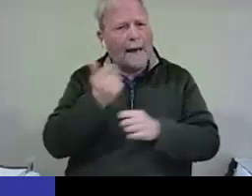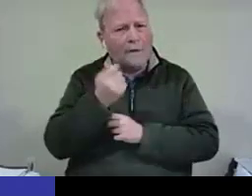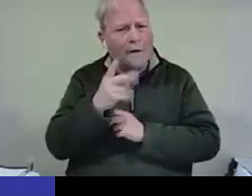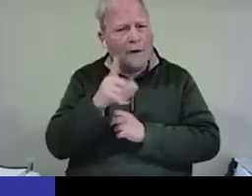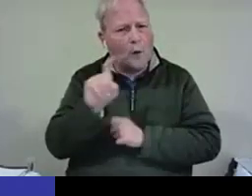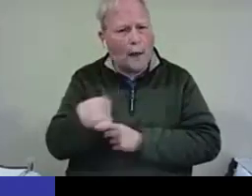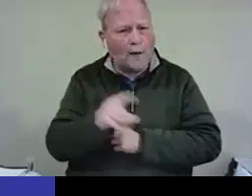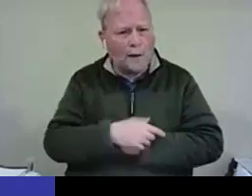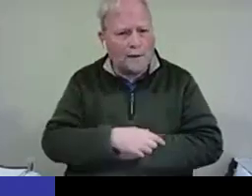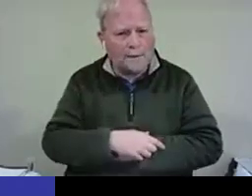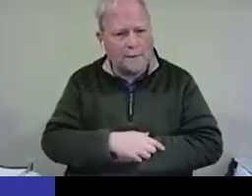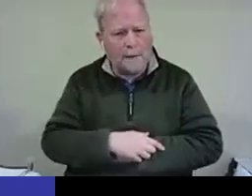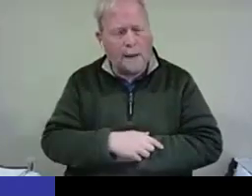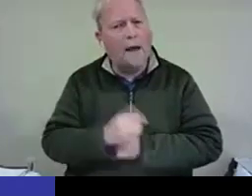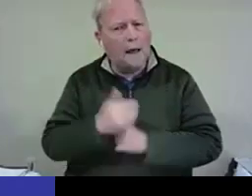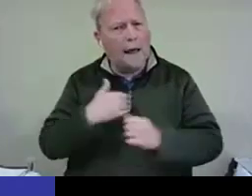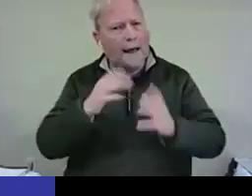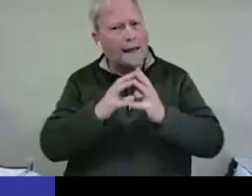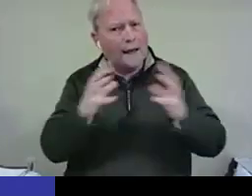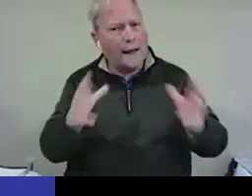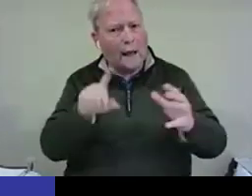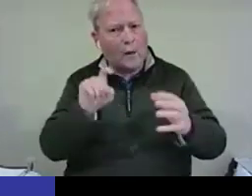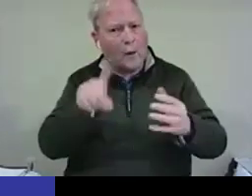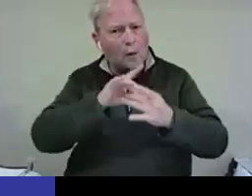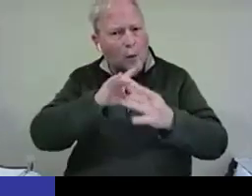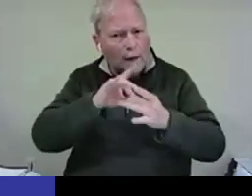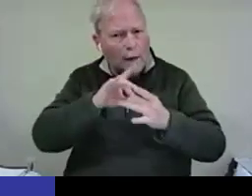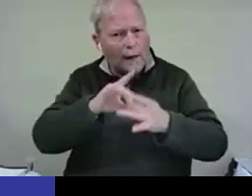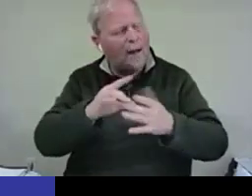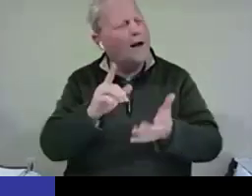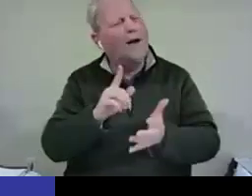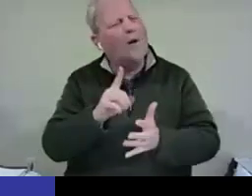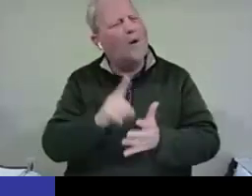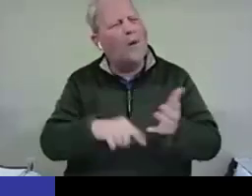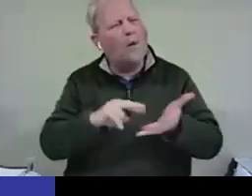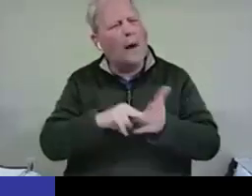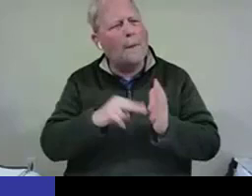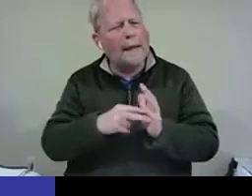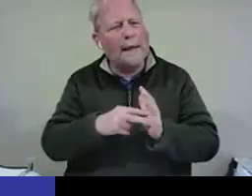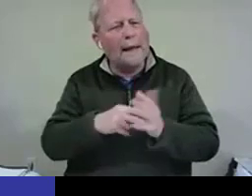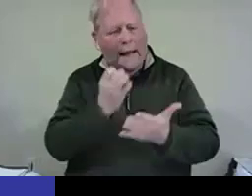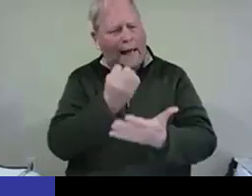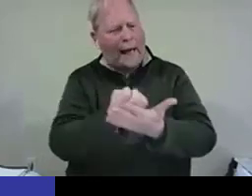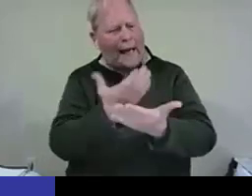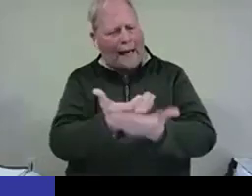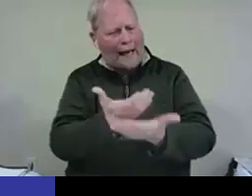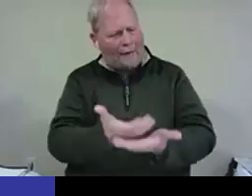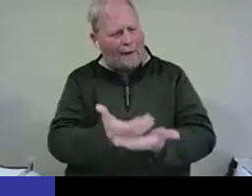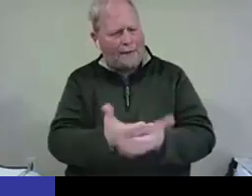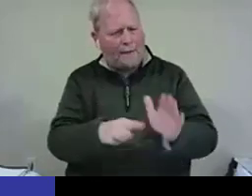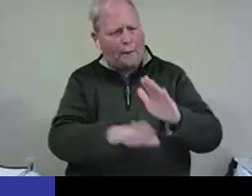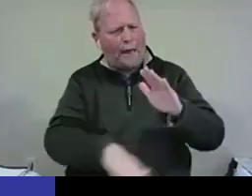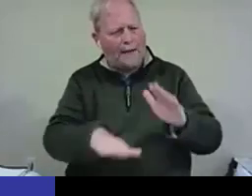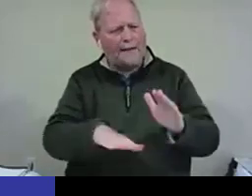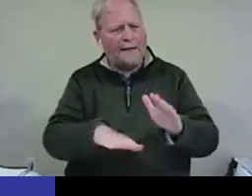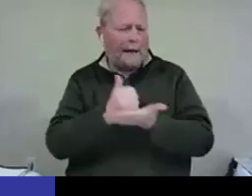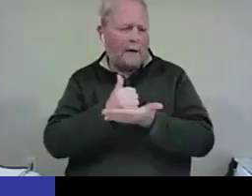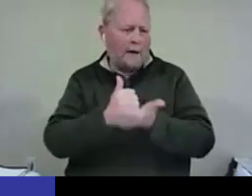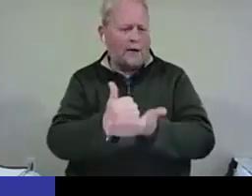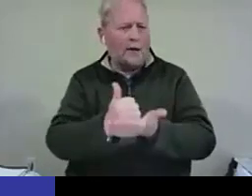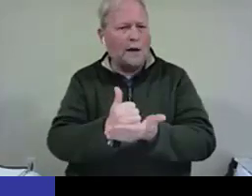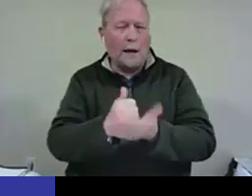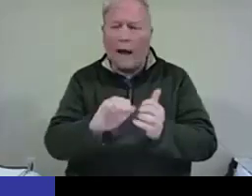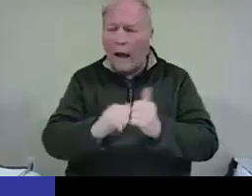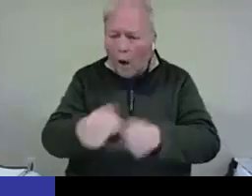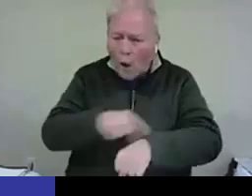questions regarding what qualifies as an evidence-based intervention, meaning how long does it have to be implemented for, how many weeks,